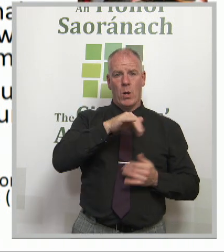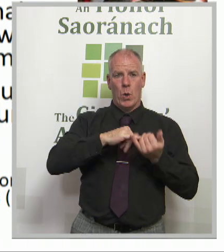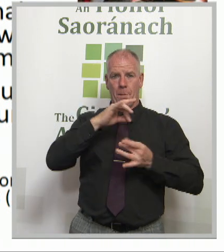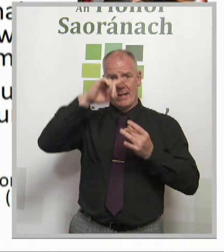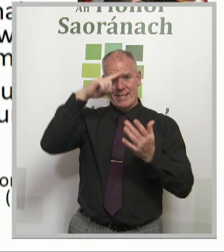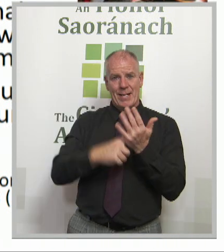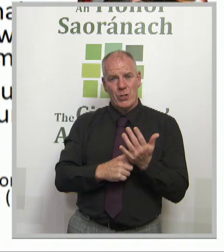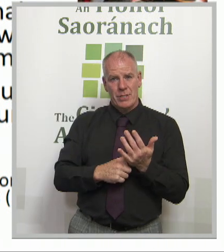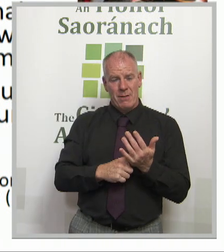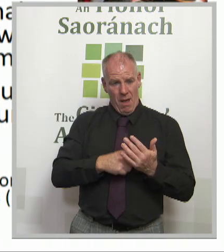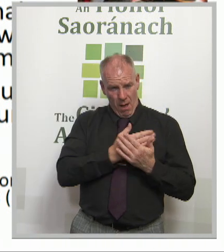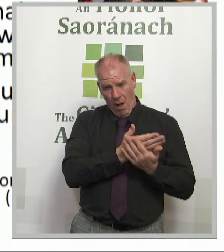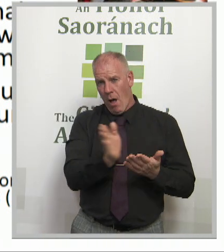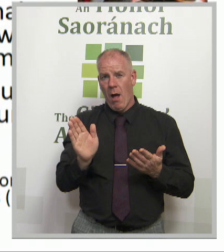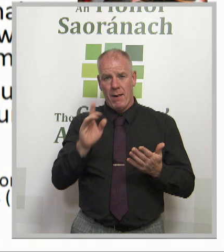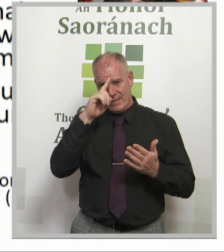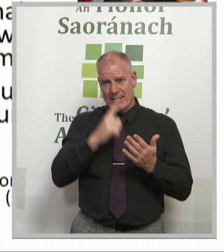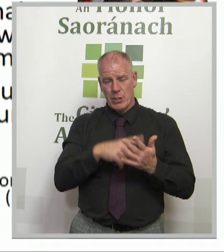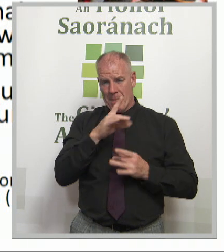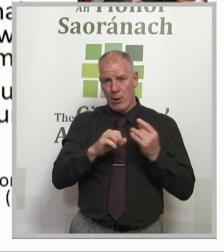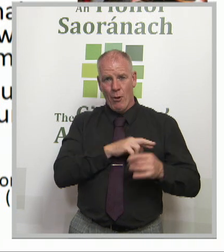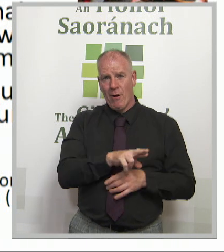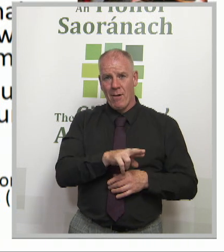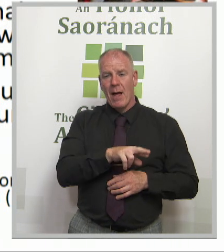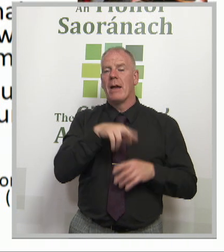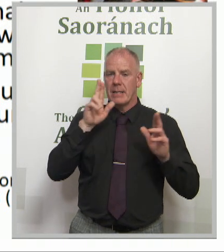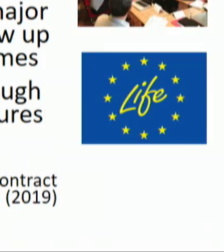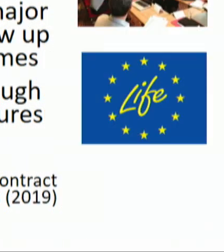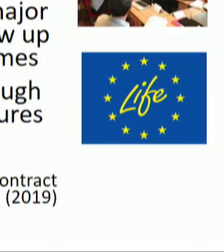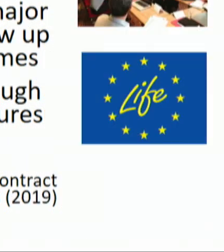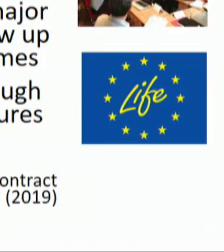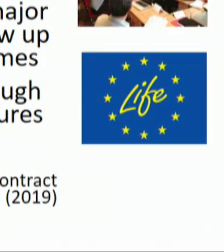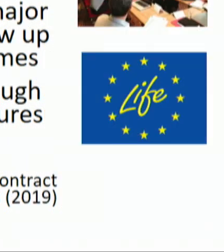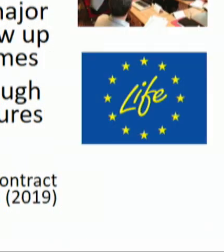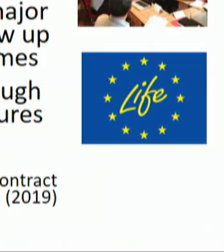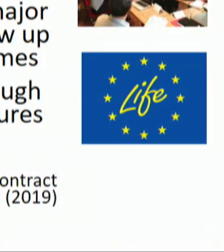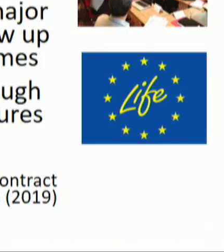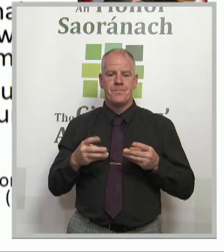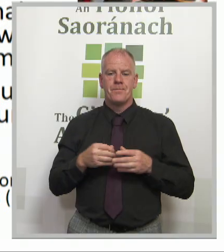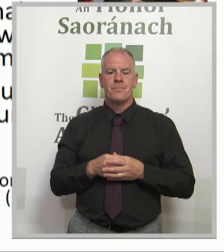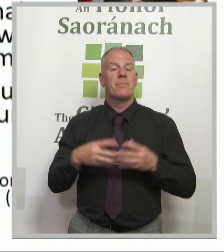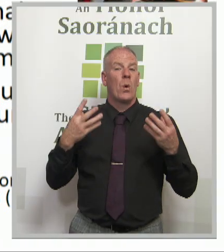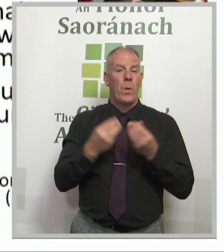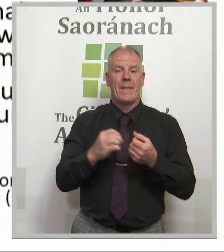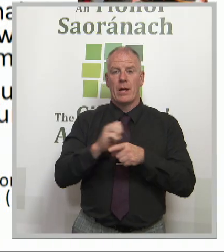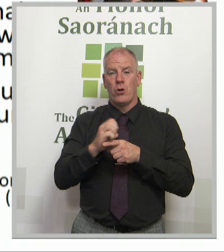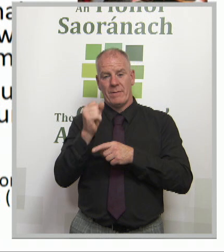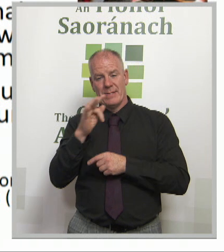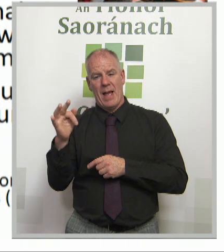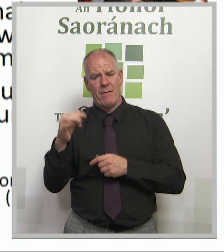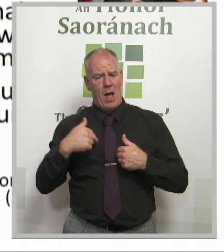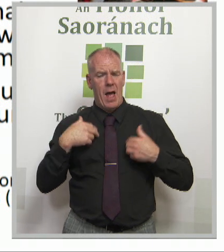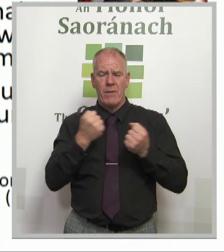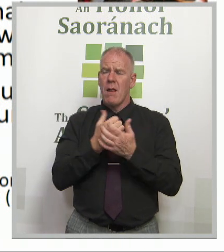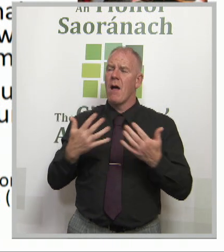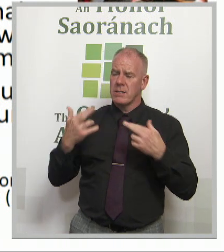decision-making bodies that have the capacity to do the job and with motivated staff. And I have huge respect for colleagues in the